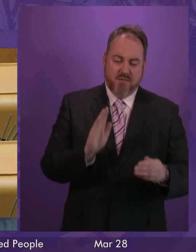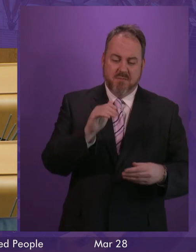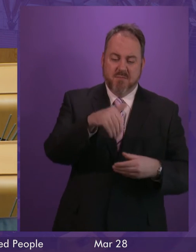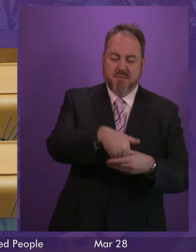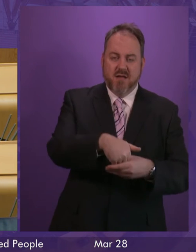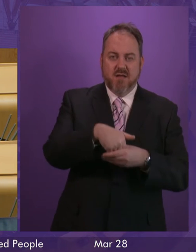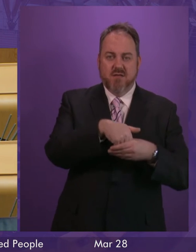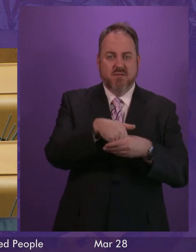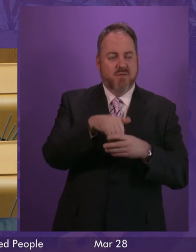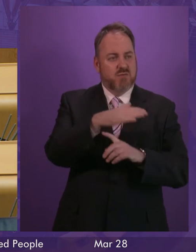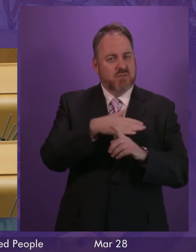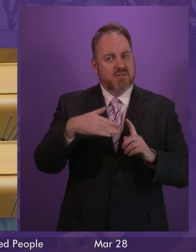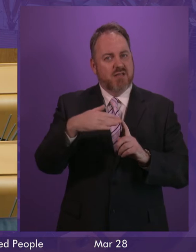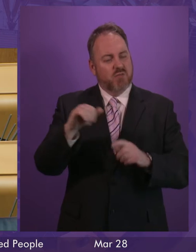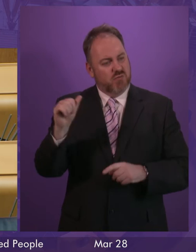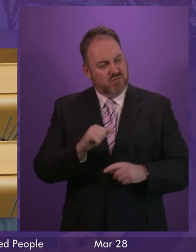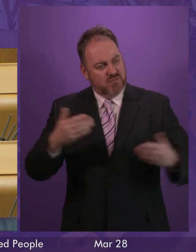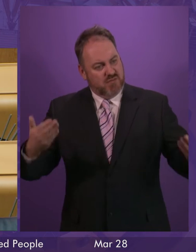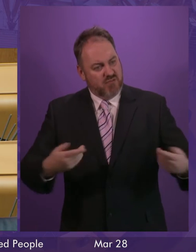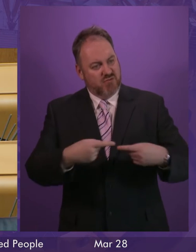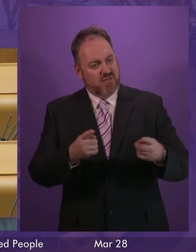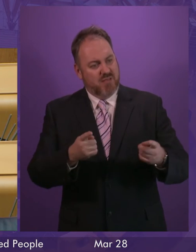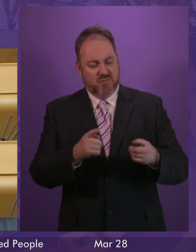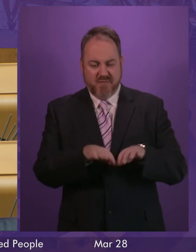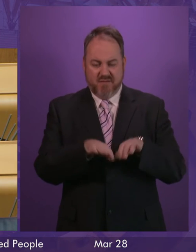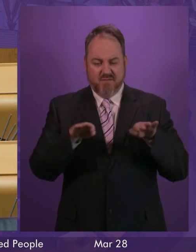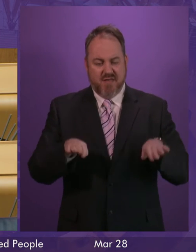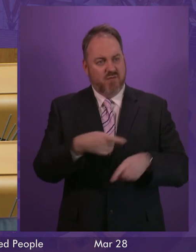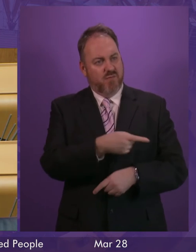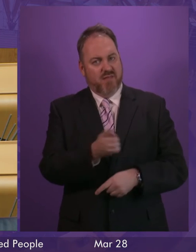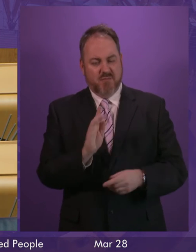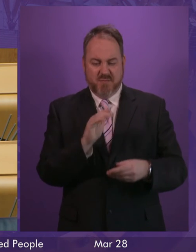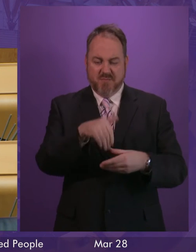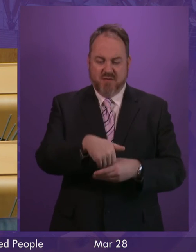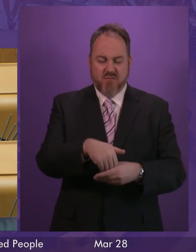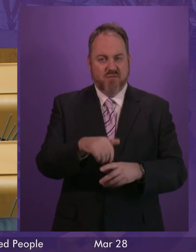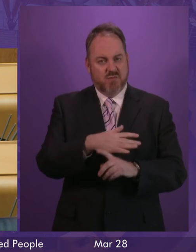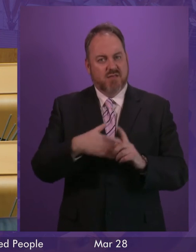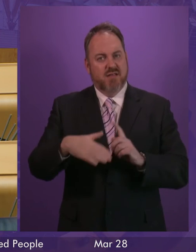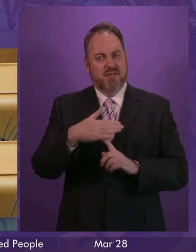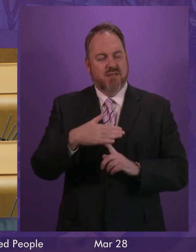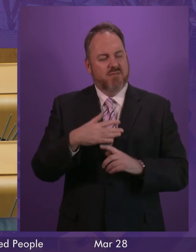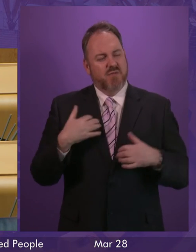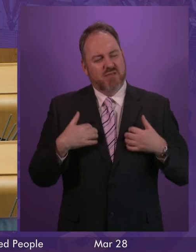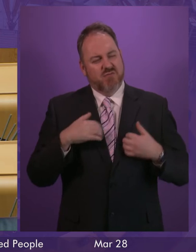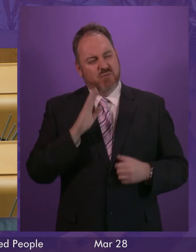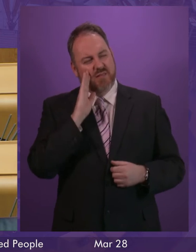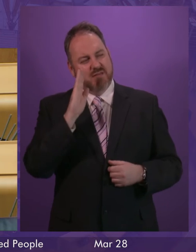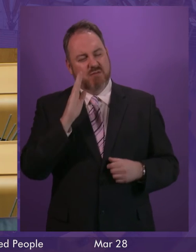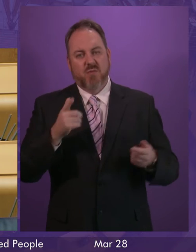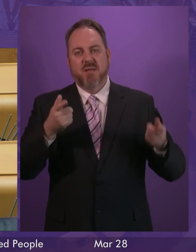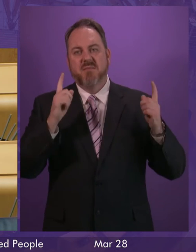have the chance to do so. I was particularly interested in what the Minister had to say around getting